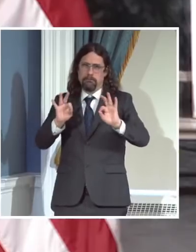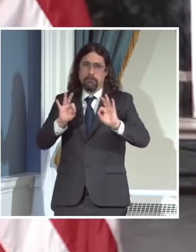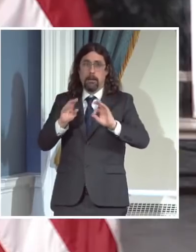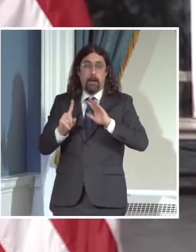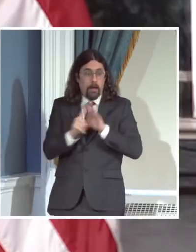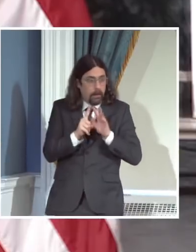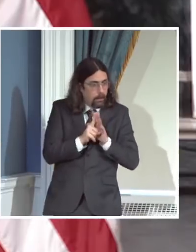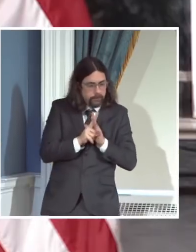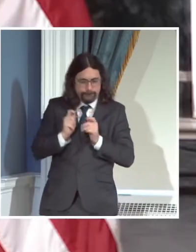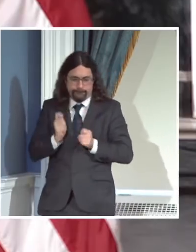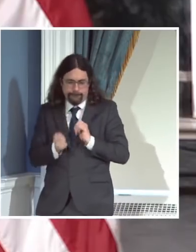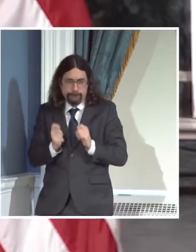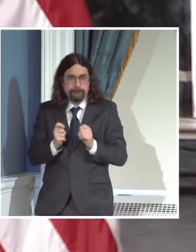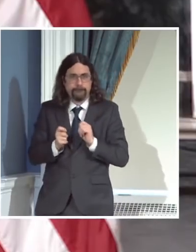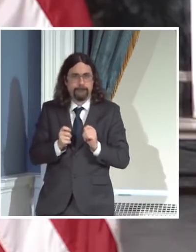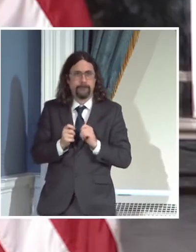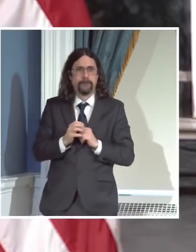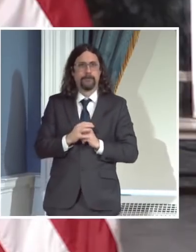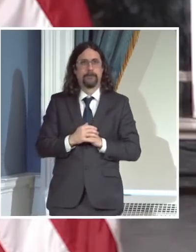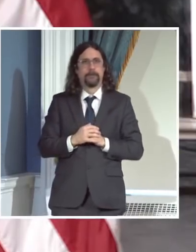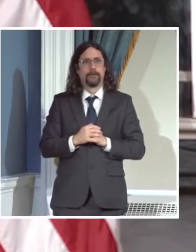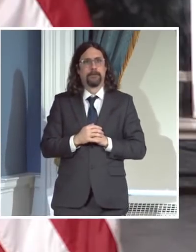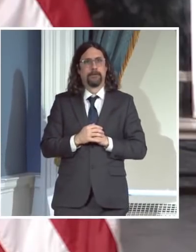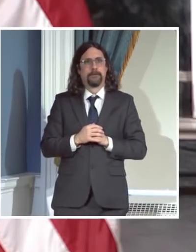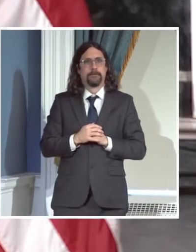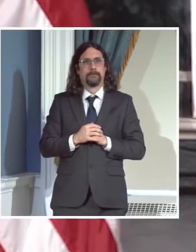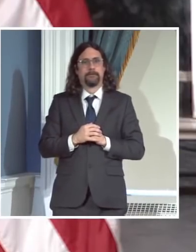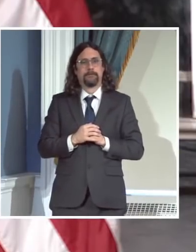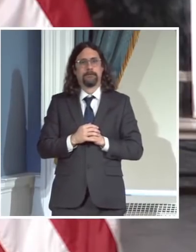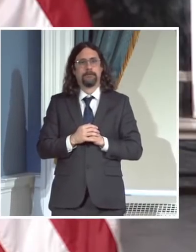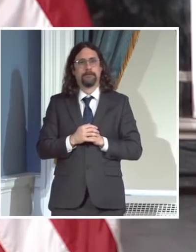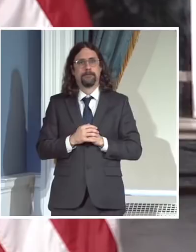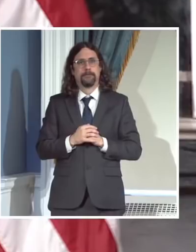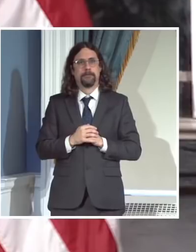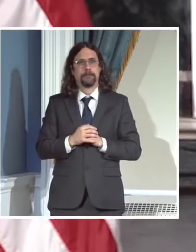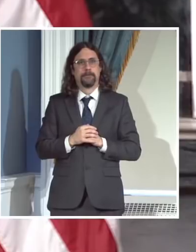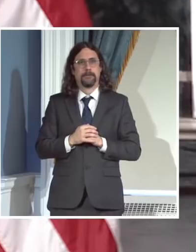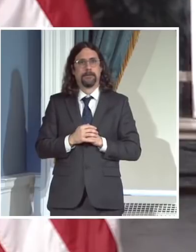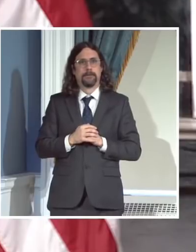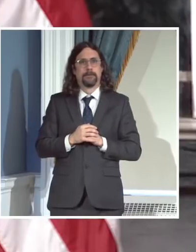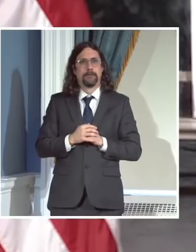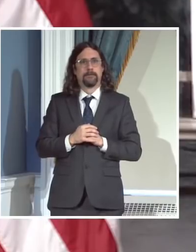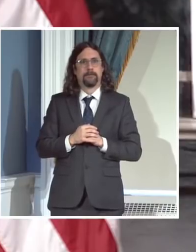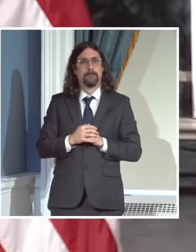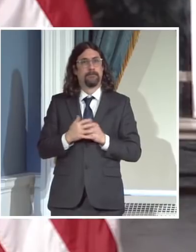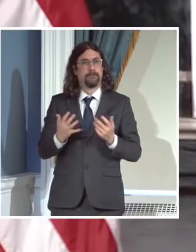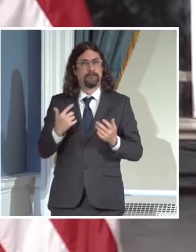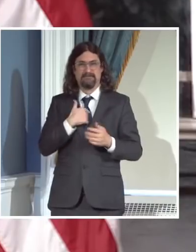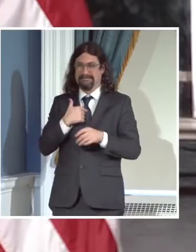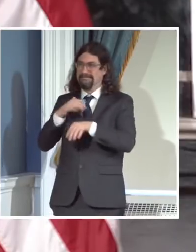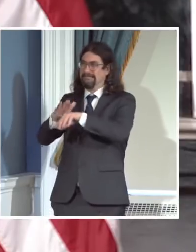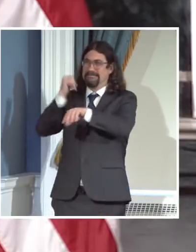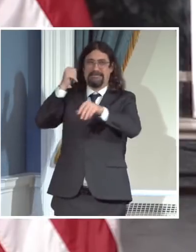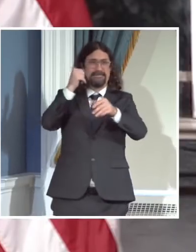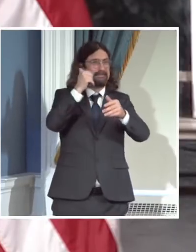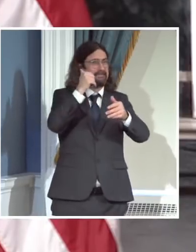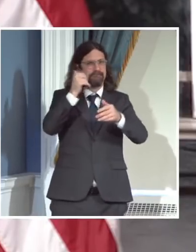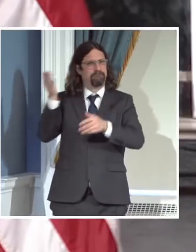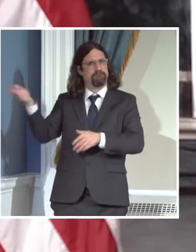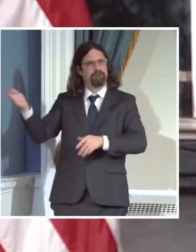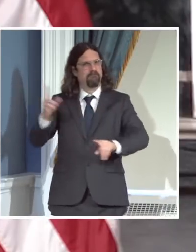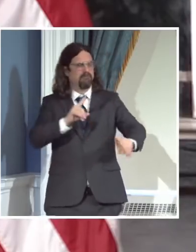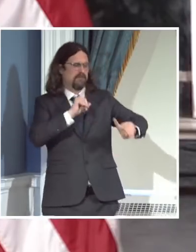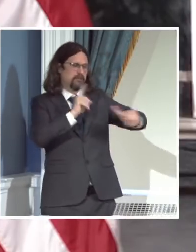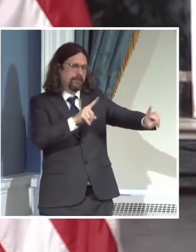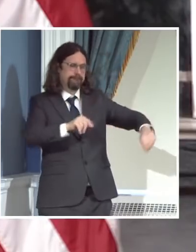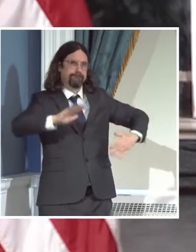So I can tell you that Jimmy O'Neill has answered this city's call before, and he's answering the call again. And it is